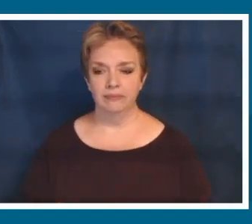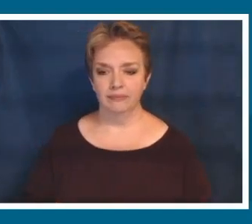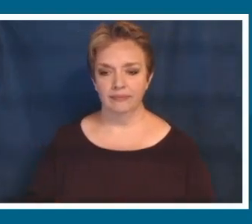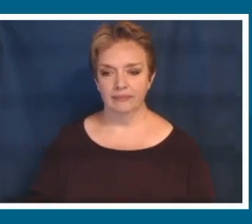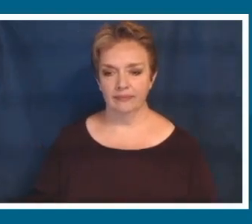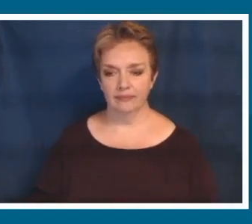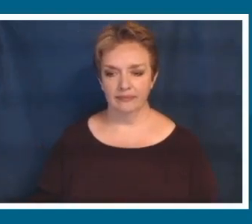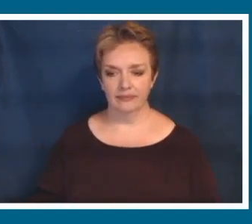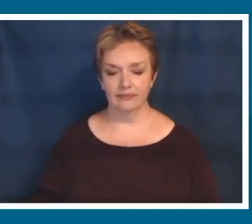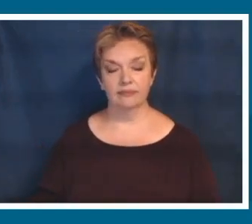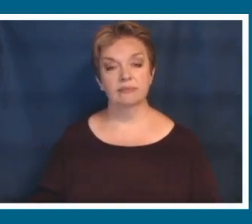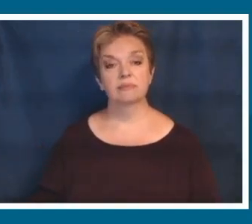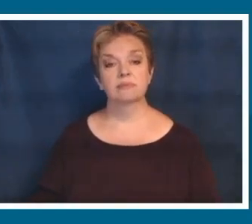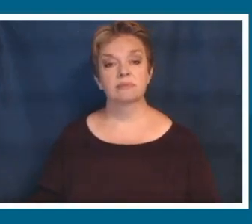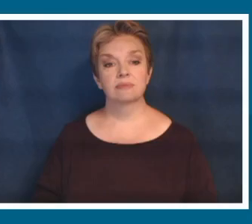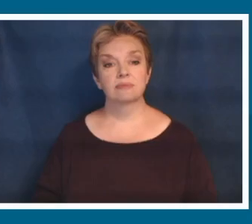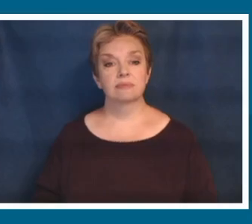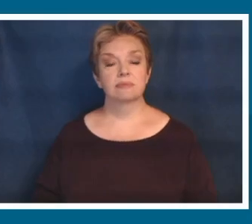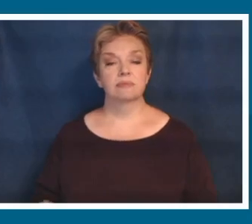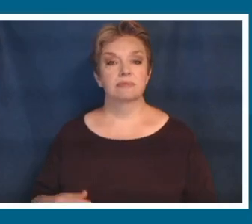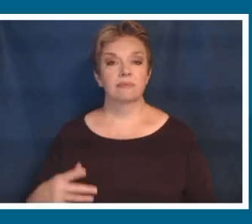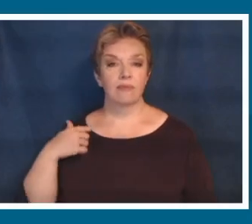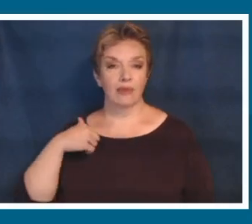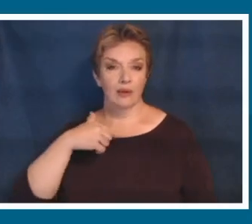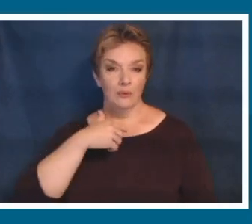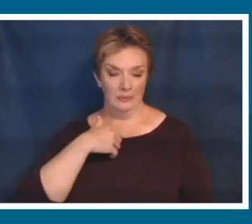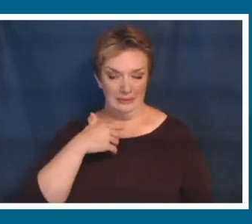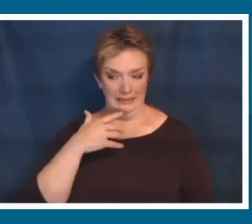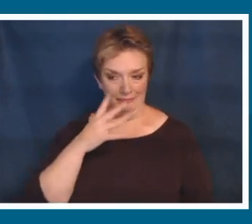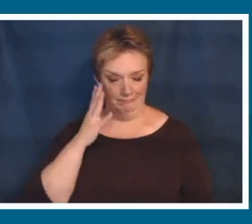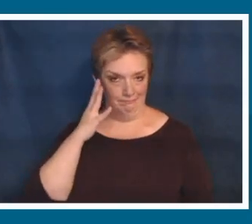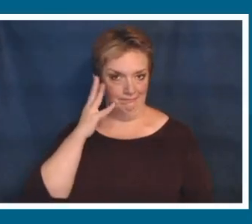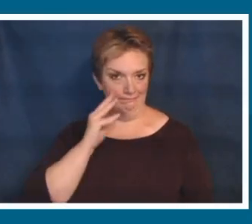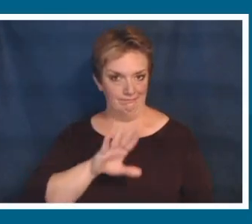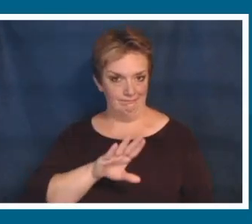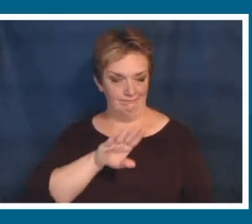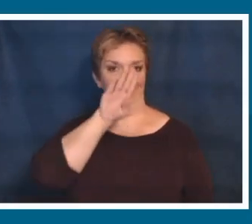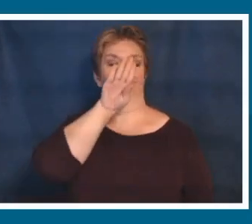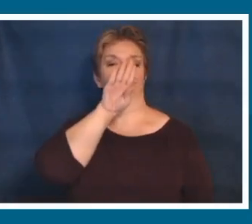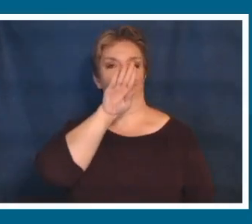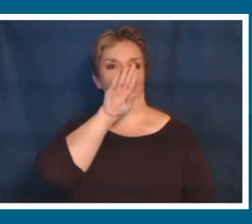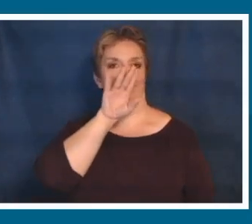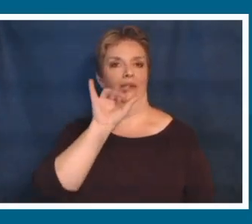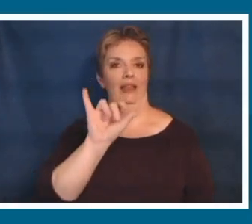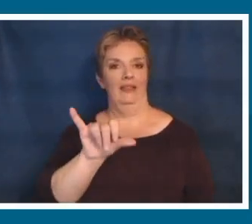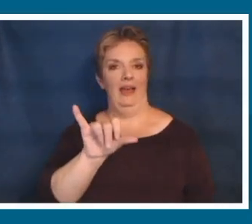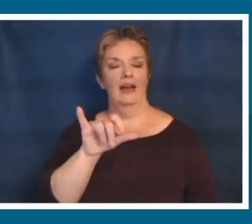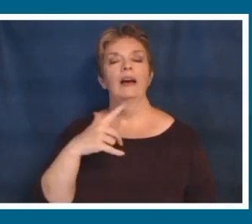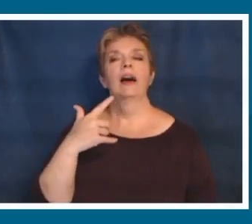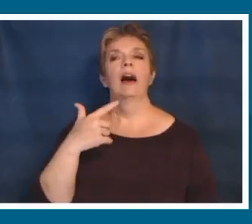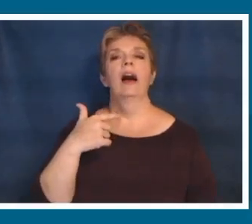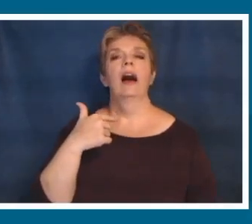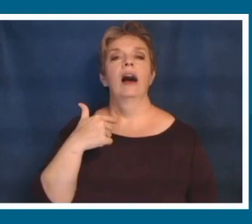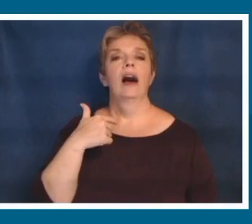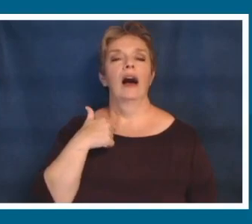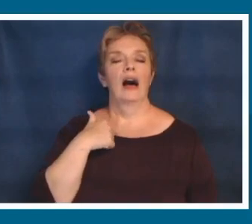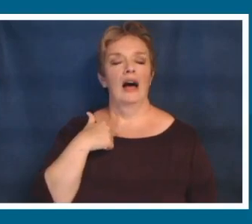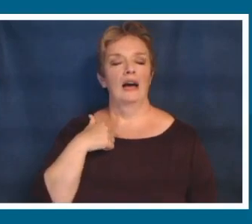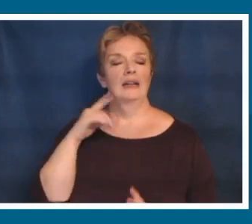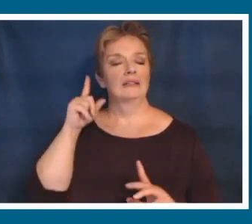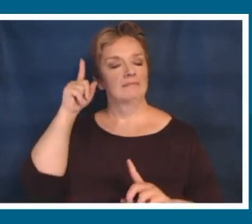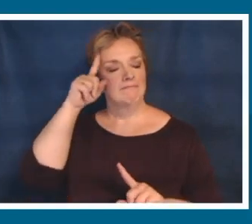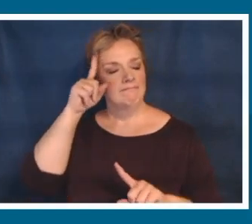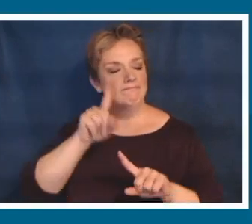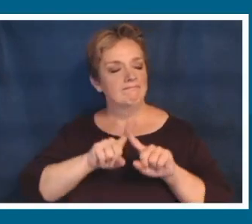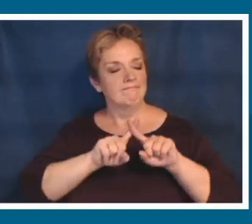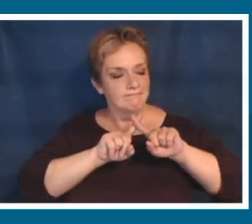we encounter these types of challenges, I lean back on the idea that history